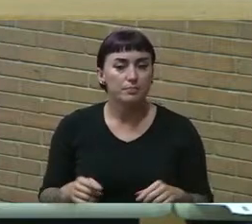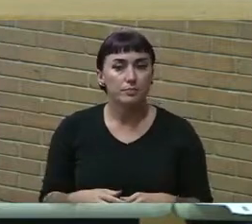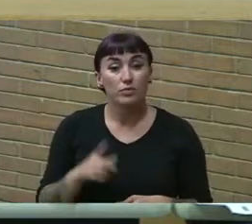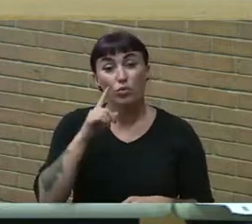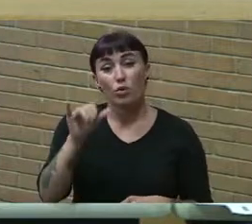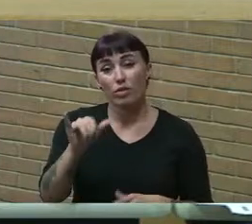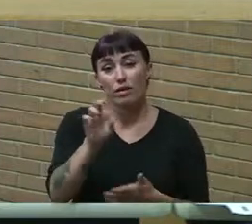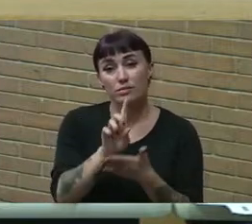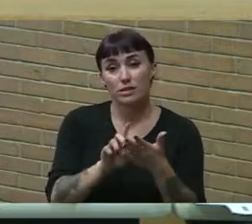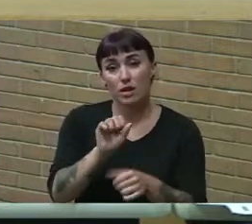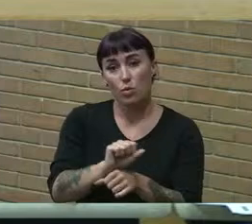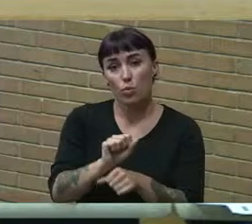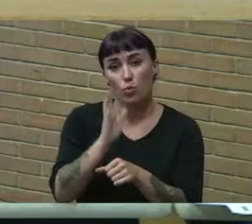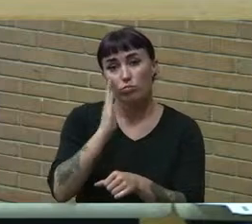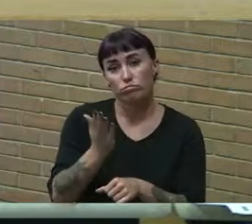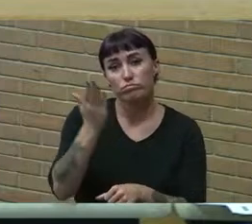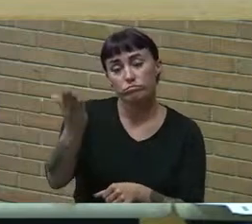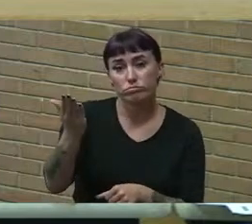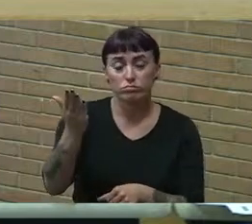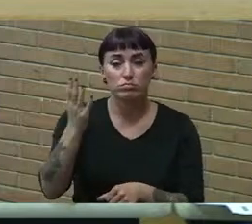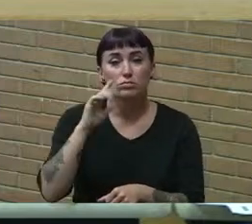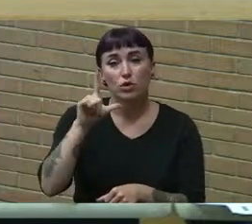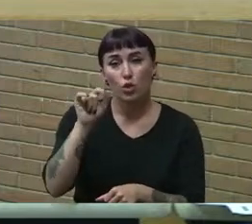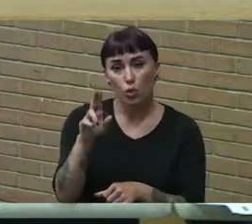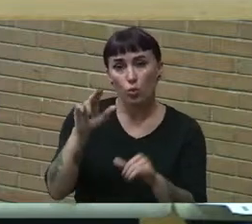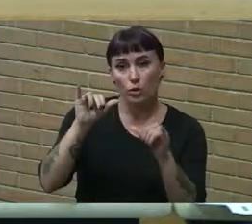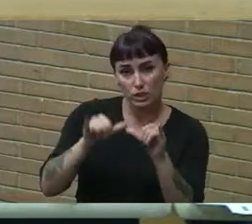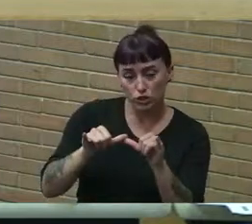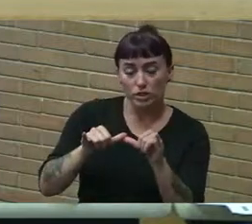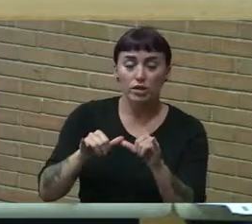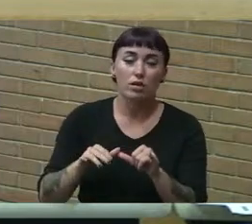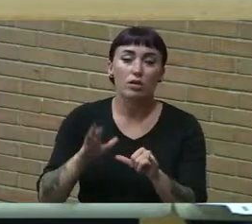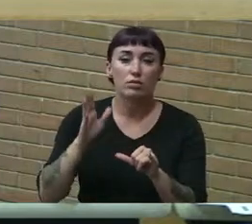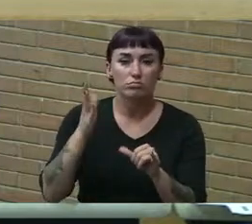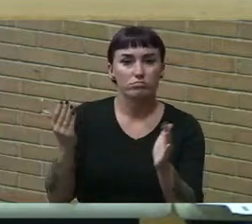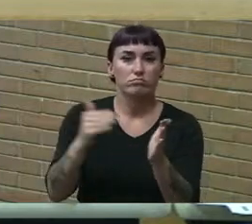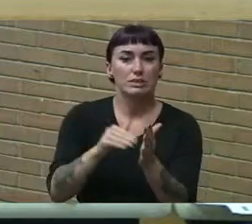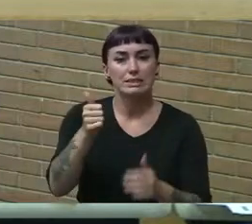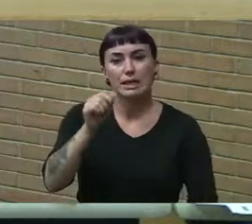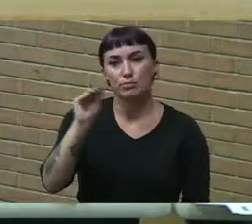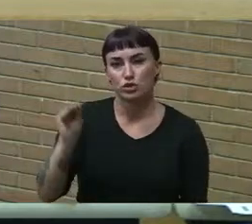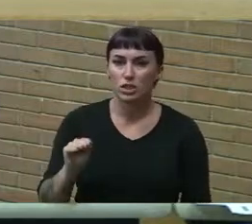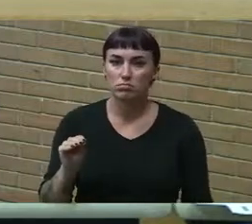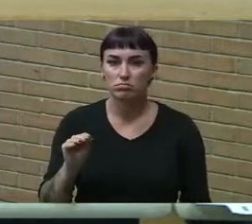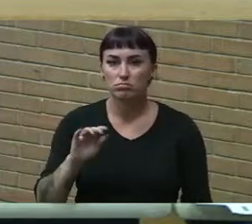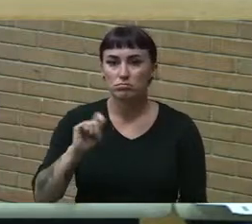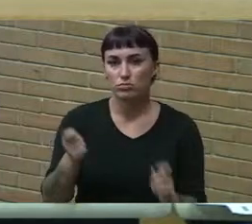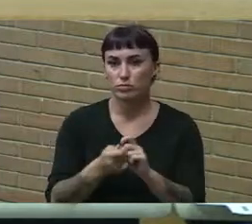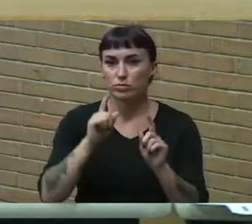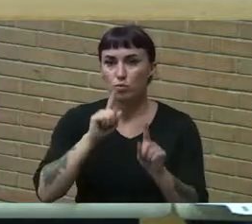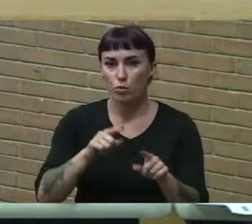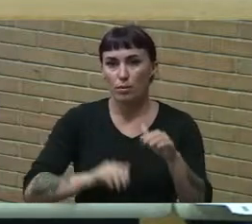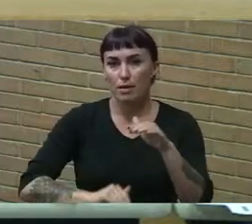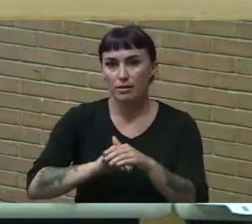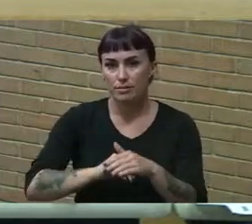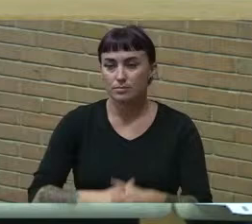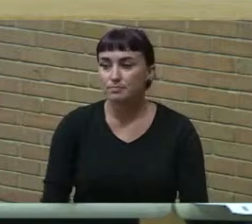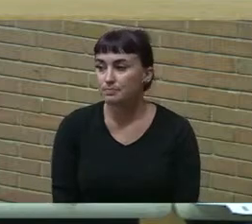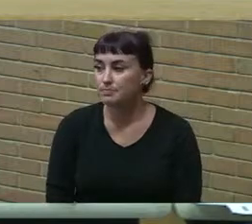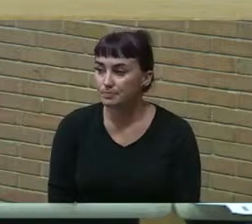For that design work, we're proposing to enter into Lou Engineers with, again, a 10% change order max.